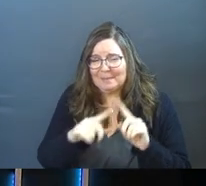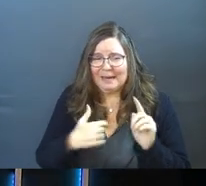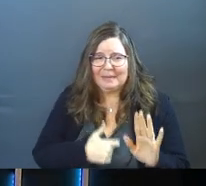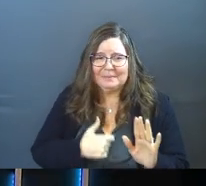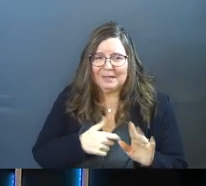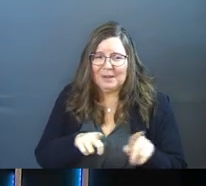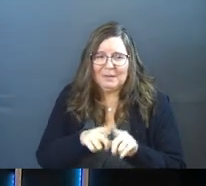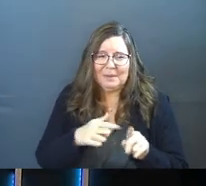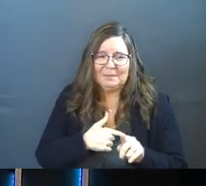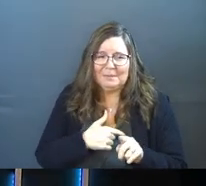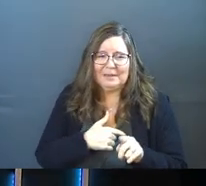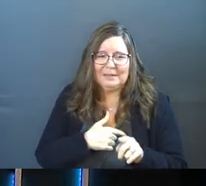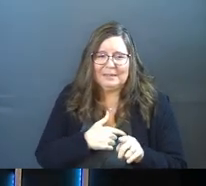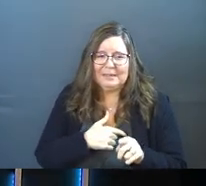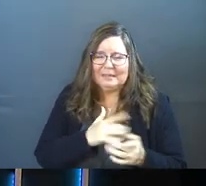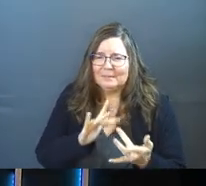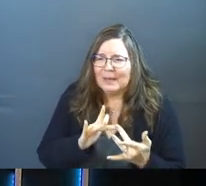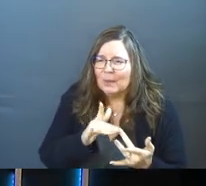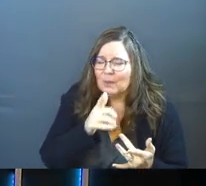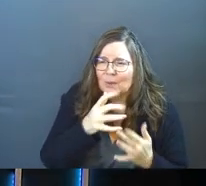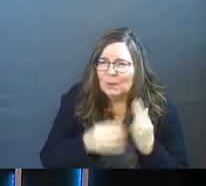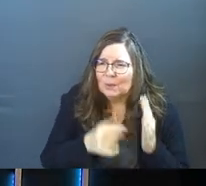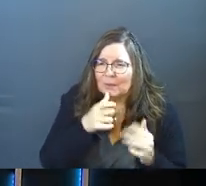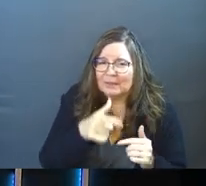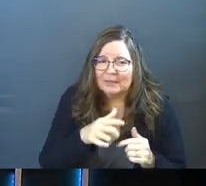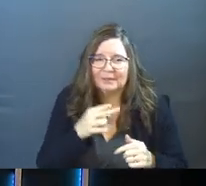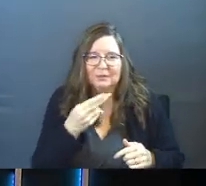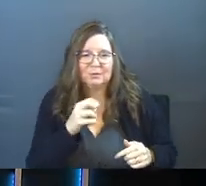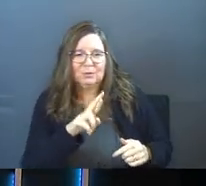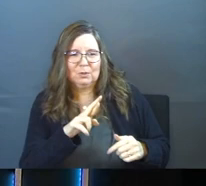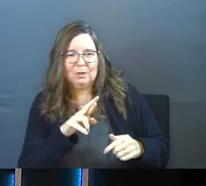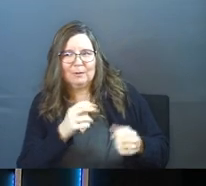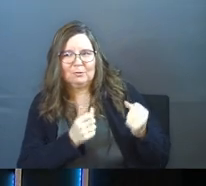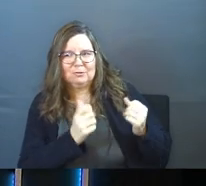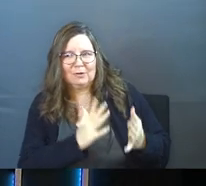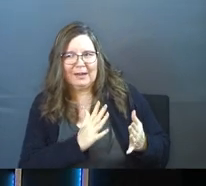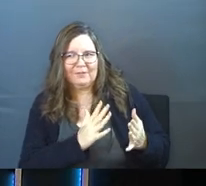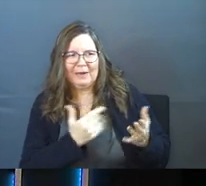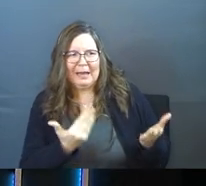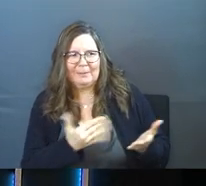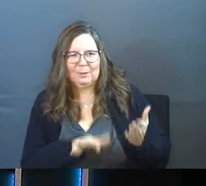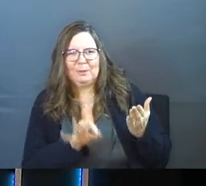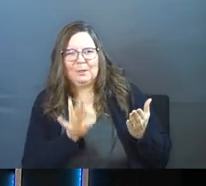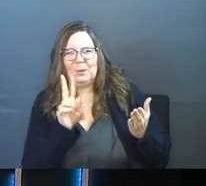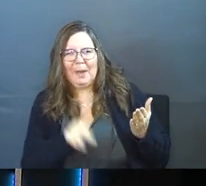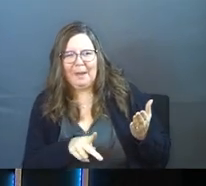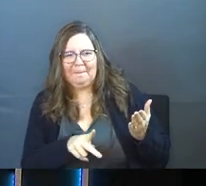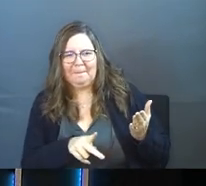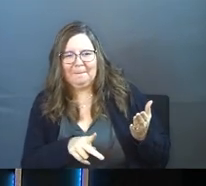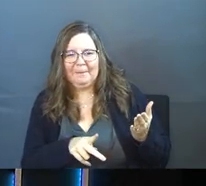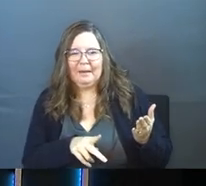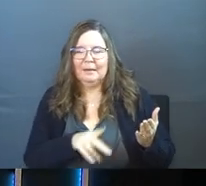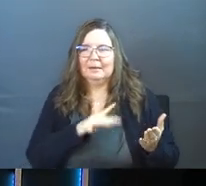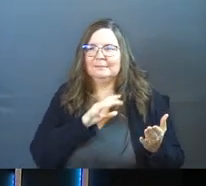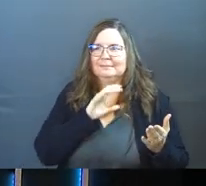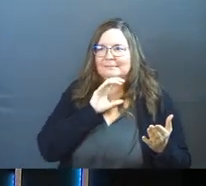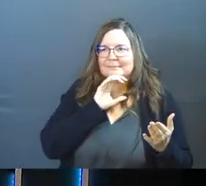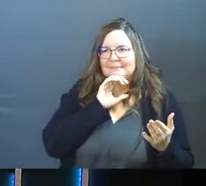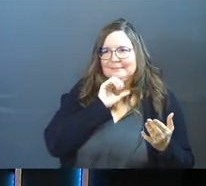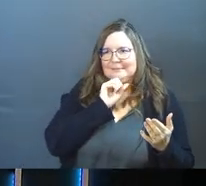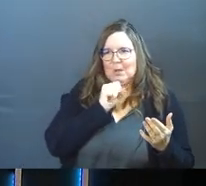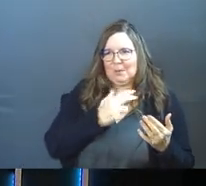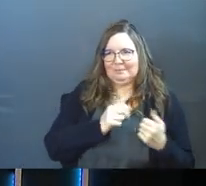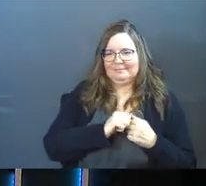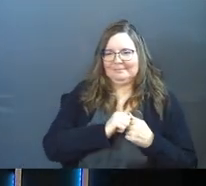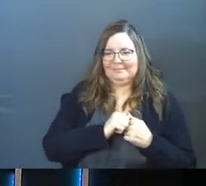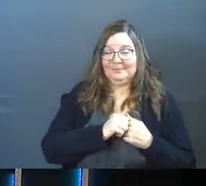I'm sorry. I lost all my contacts. Who is this? This is your Uber driver. I'm here to pick you up. She's like,